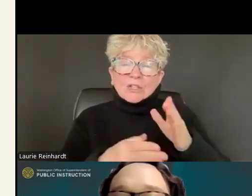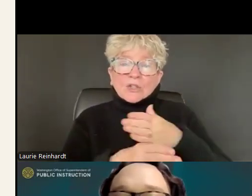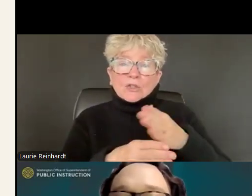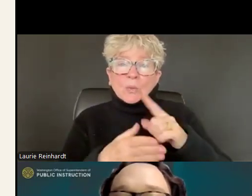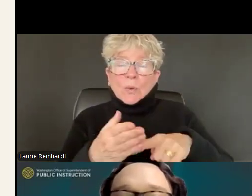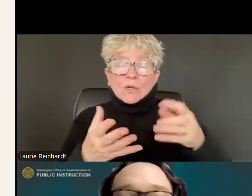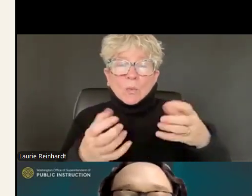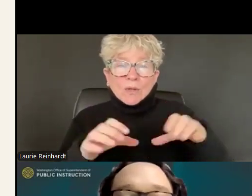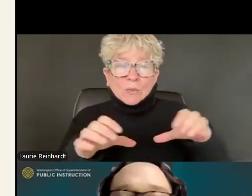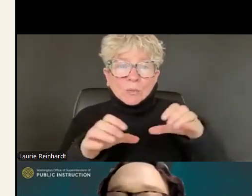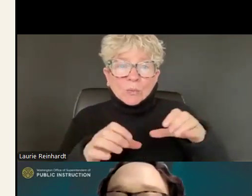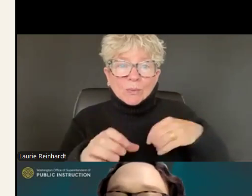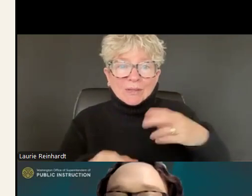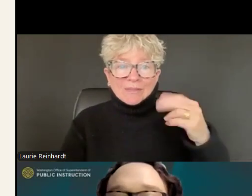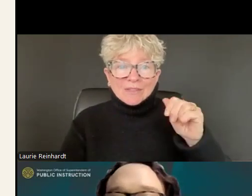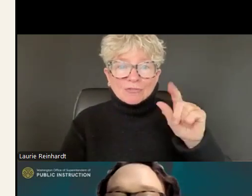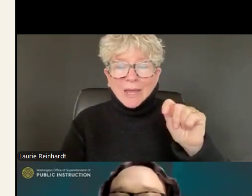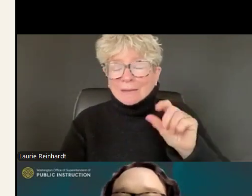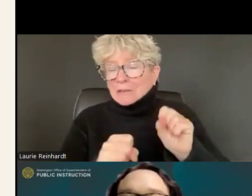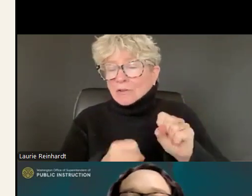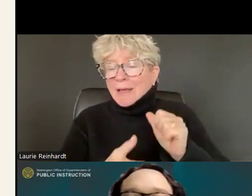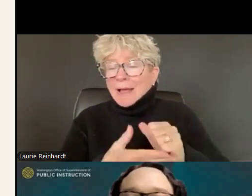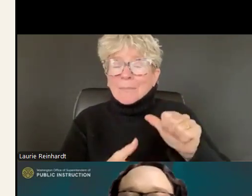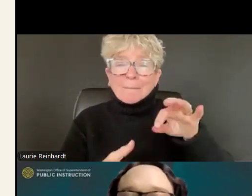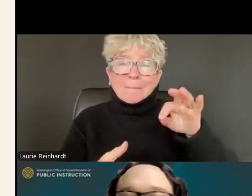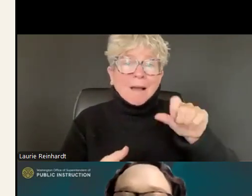chat, it might help others in this moment.